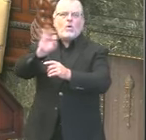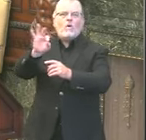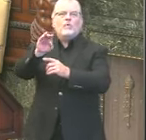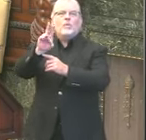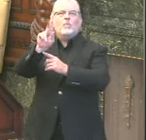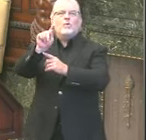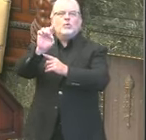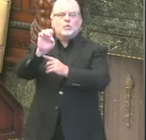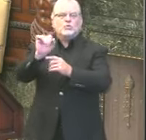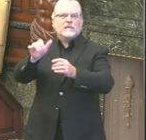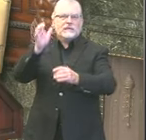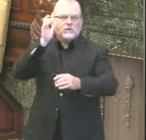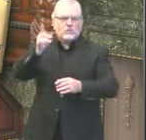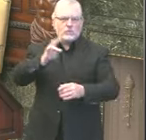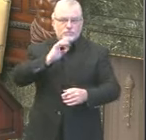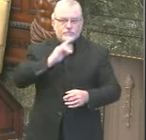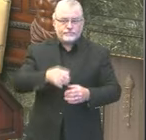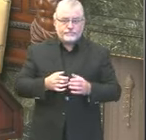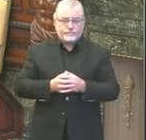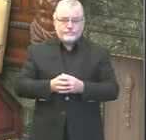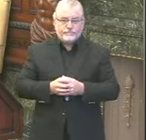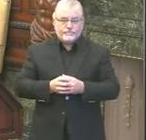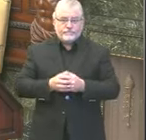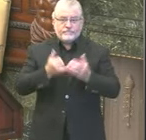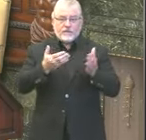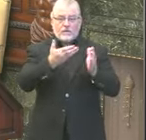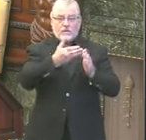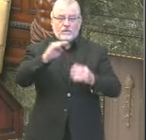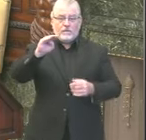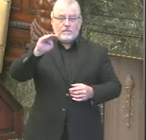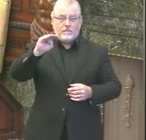with Mitch Blocker of NBC 10.